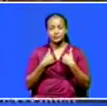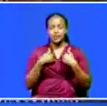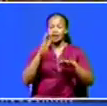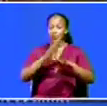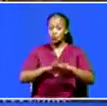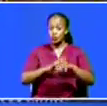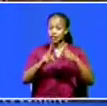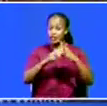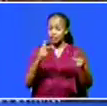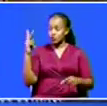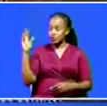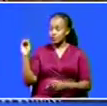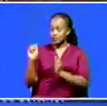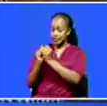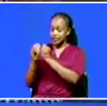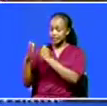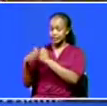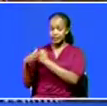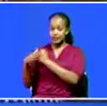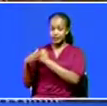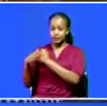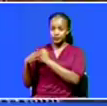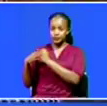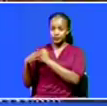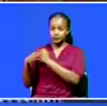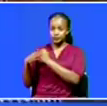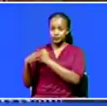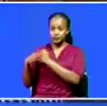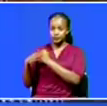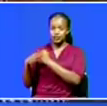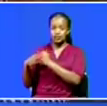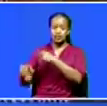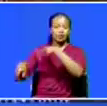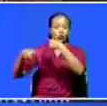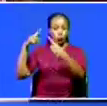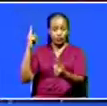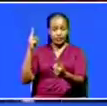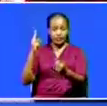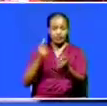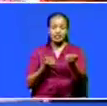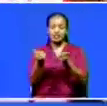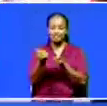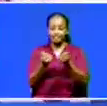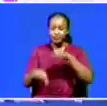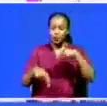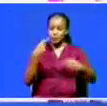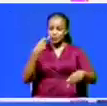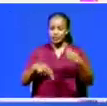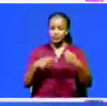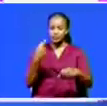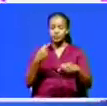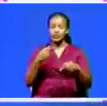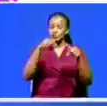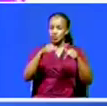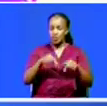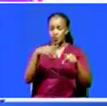this year, 2019. Obviously, the icing on the cake was winning the candidate safari event. The day that we know we're not performing